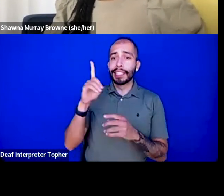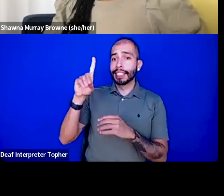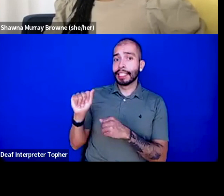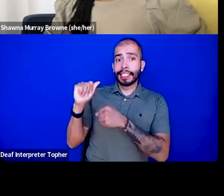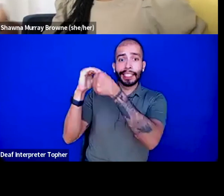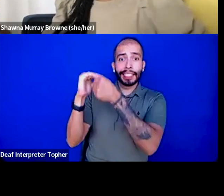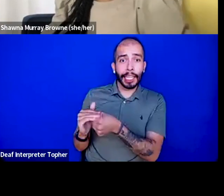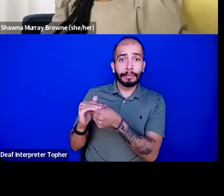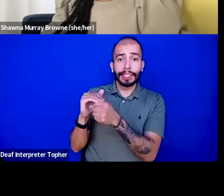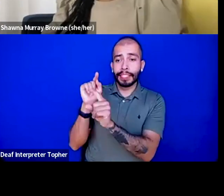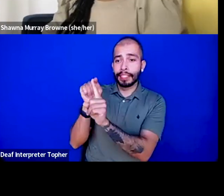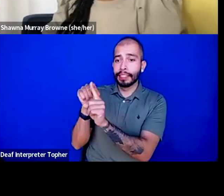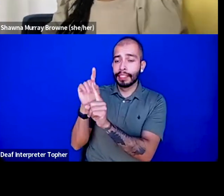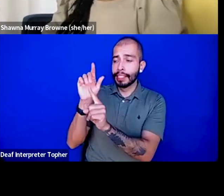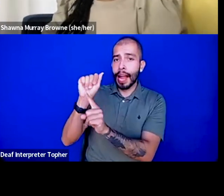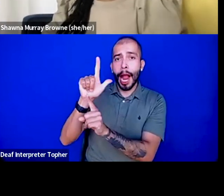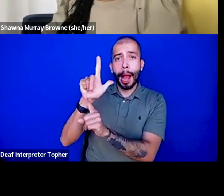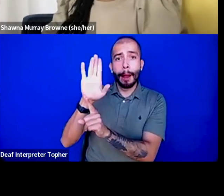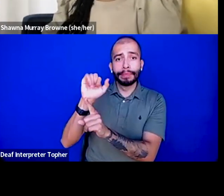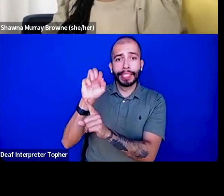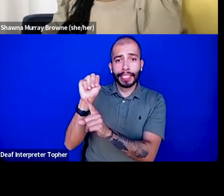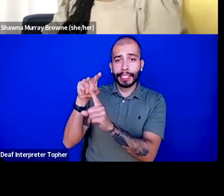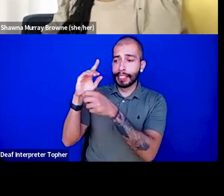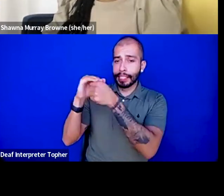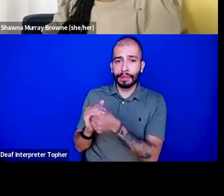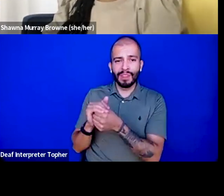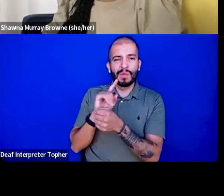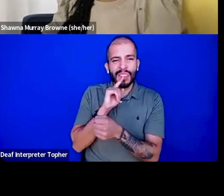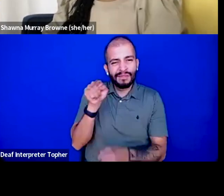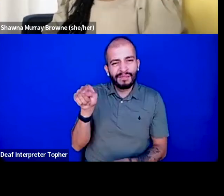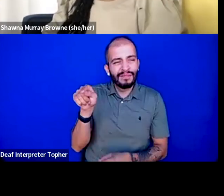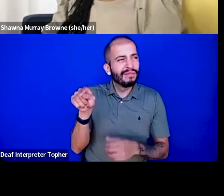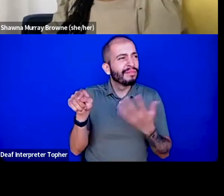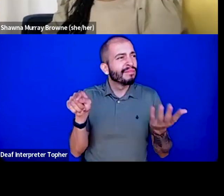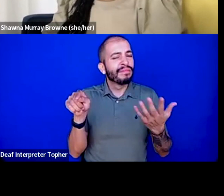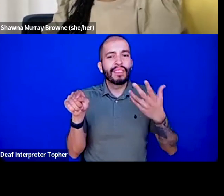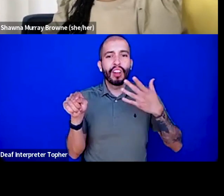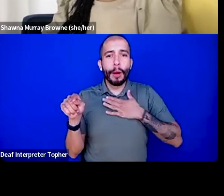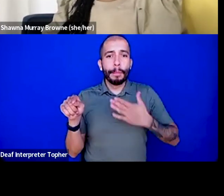Theft only of certain people's humanity, though. Only of those deemed